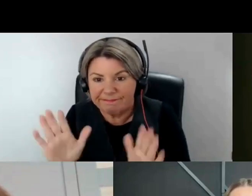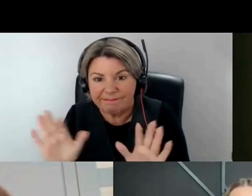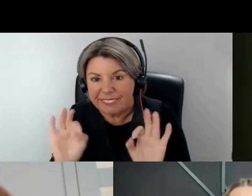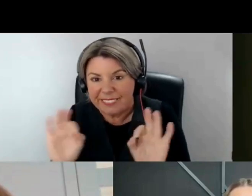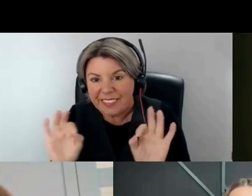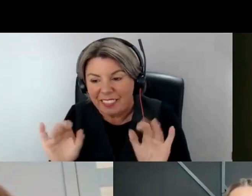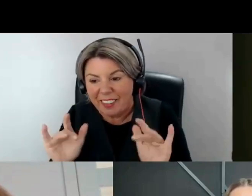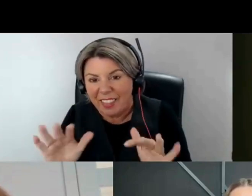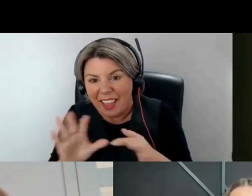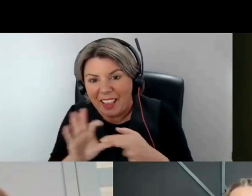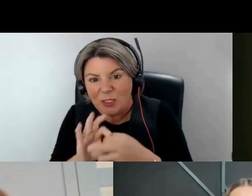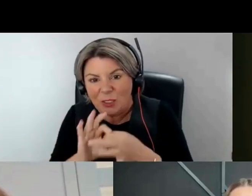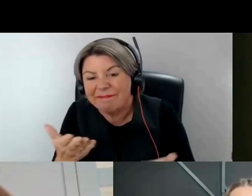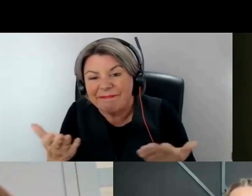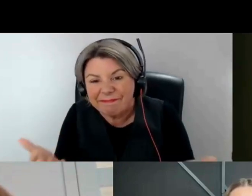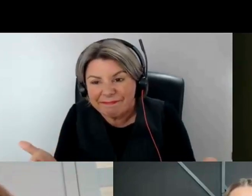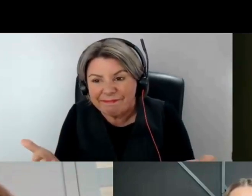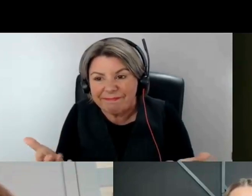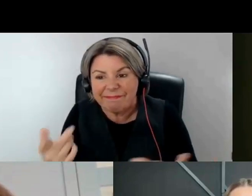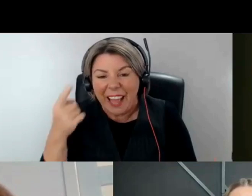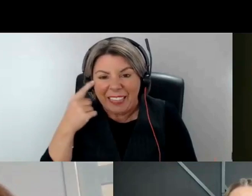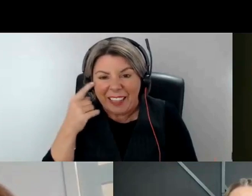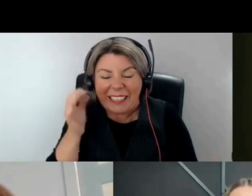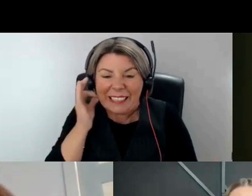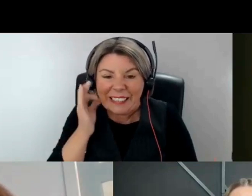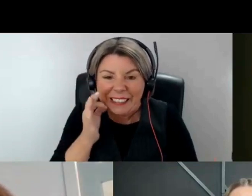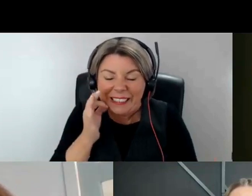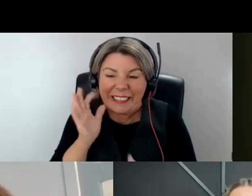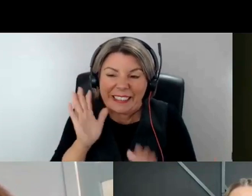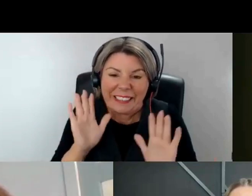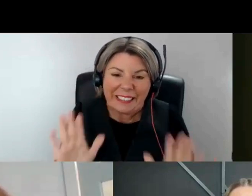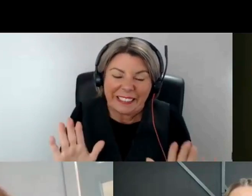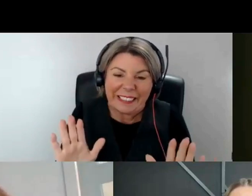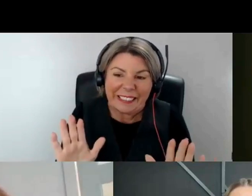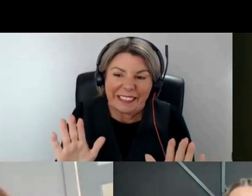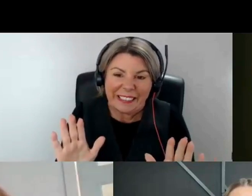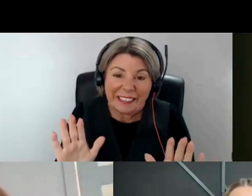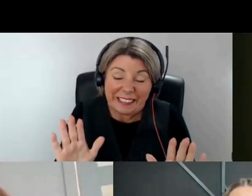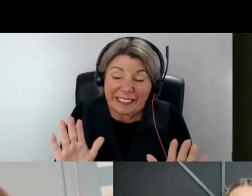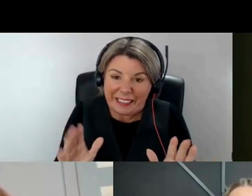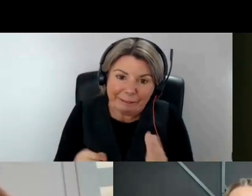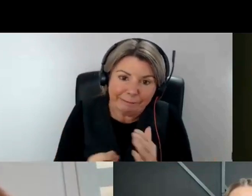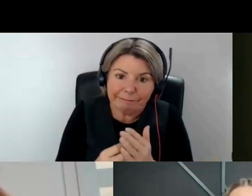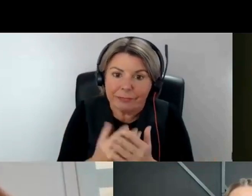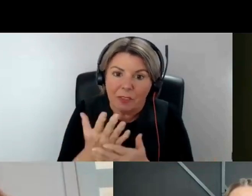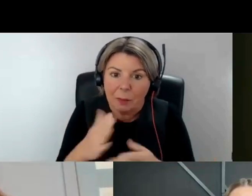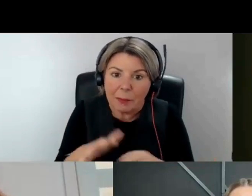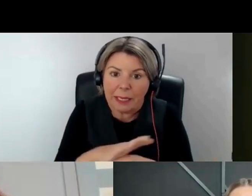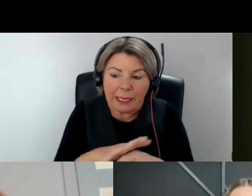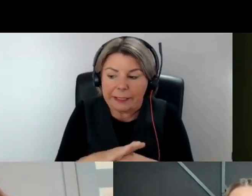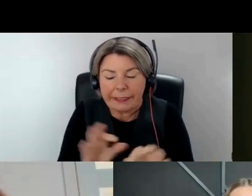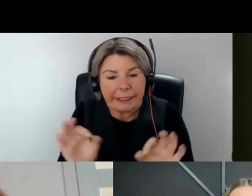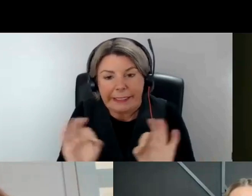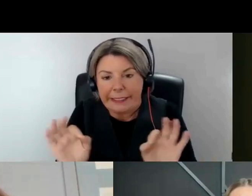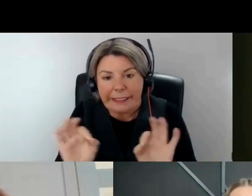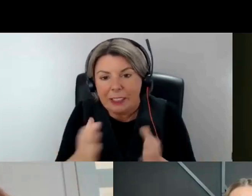menopause symptoms on or off. So I think this is just, it's an emerging area. It's not clear